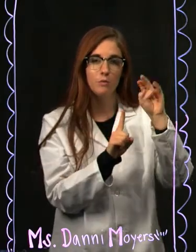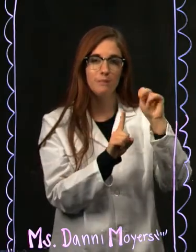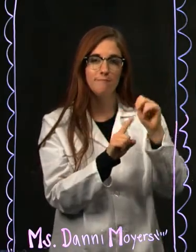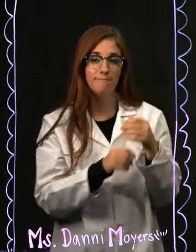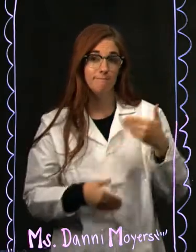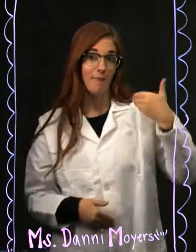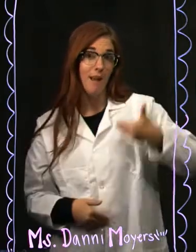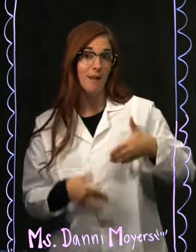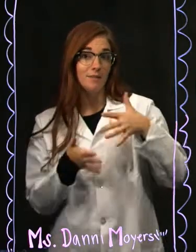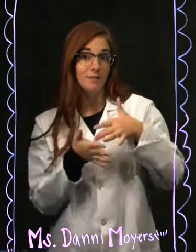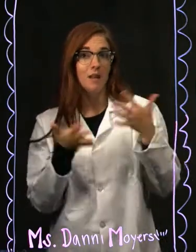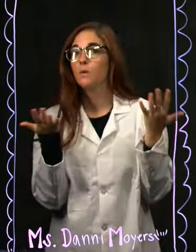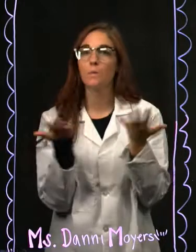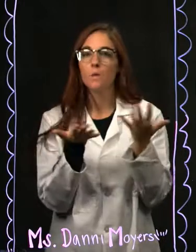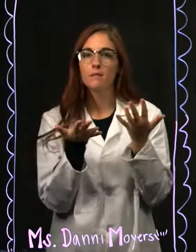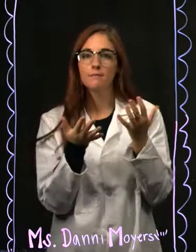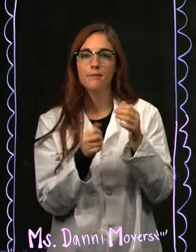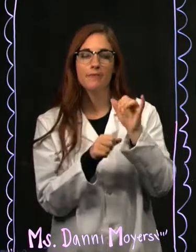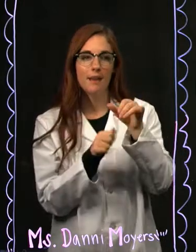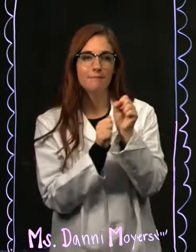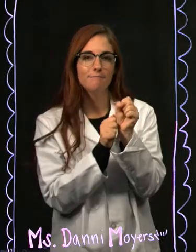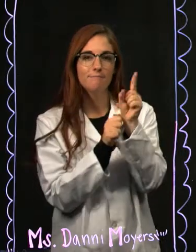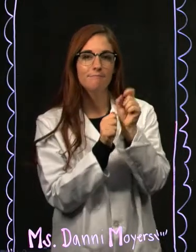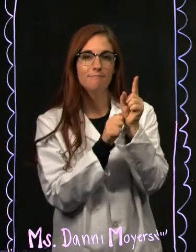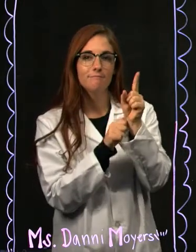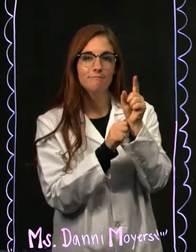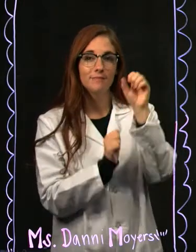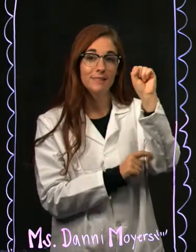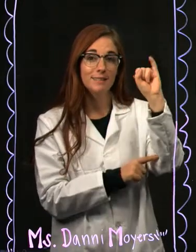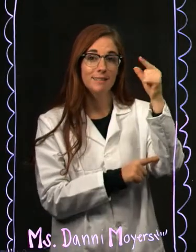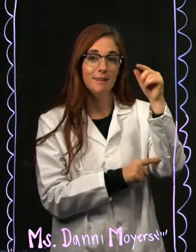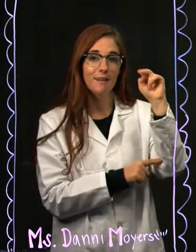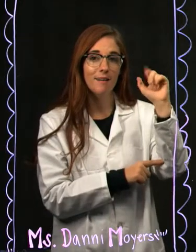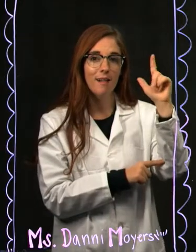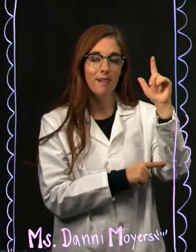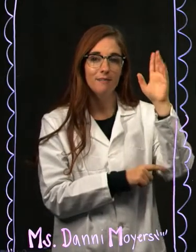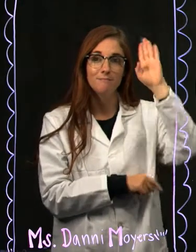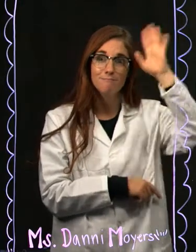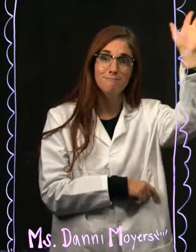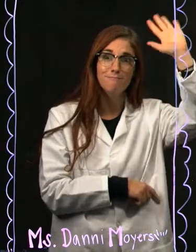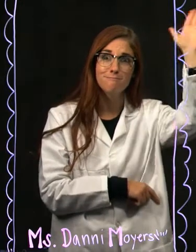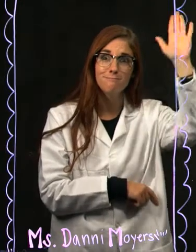specifically is the signaling that these proteins can provide.